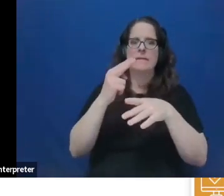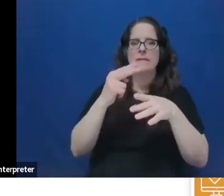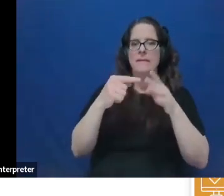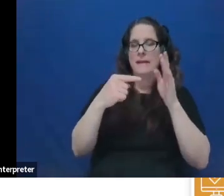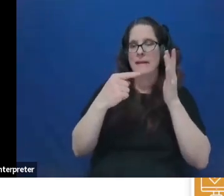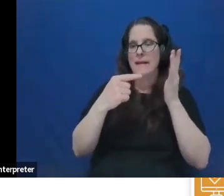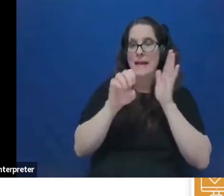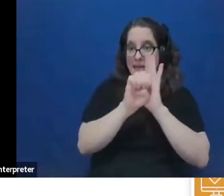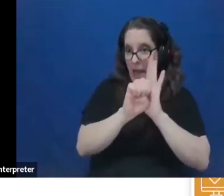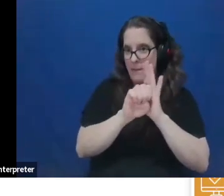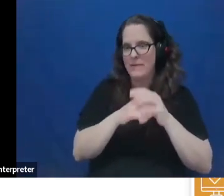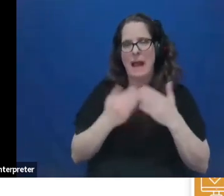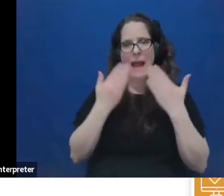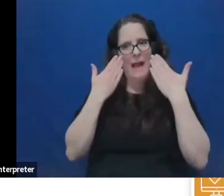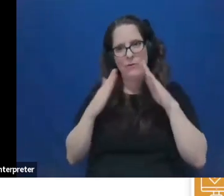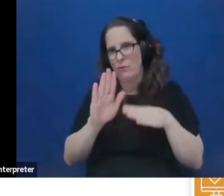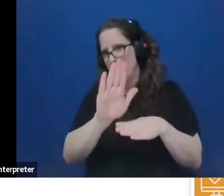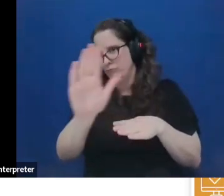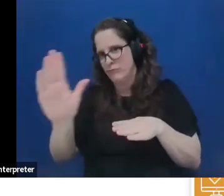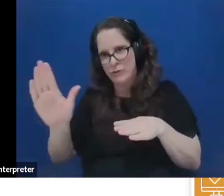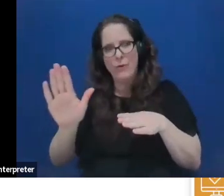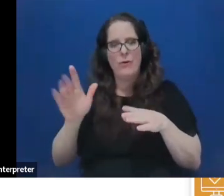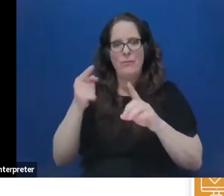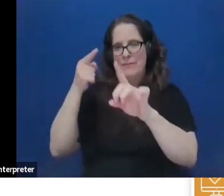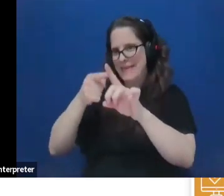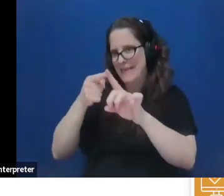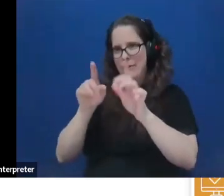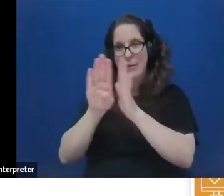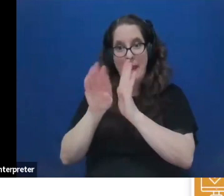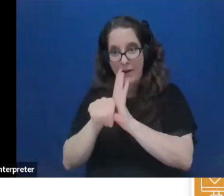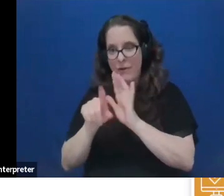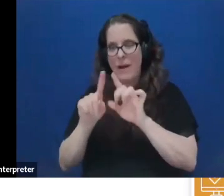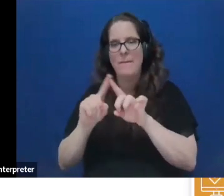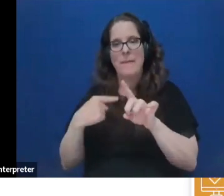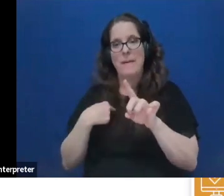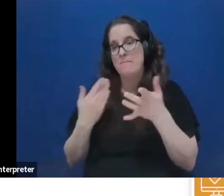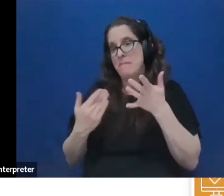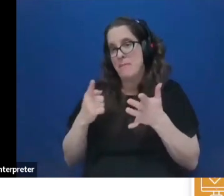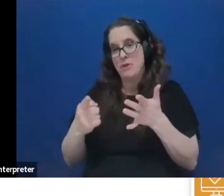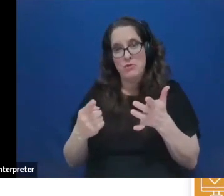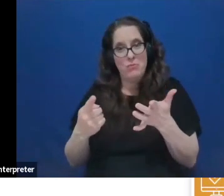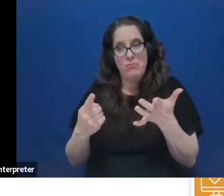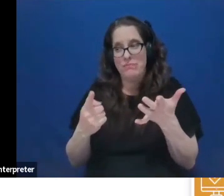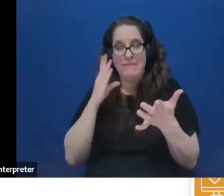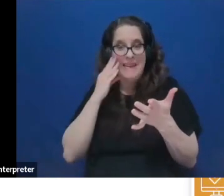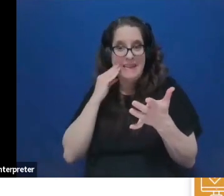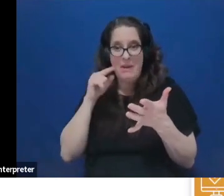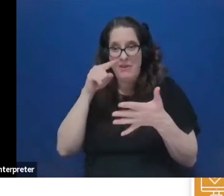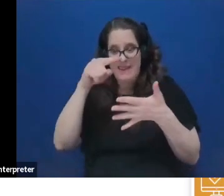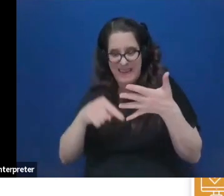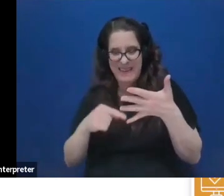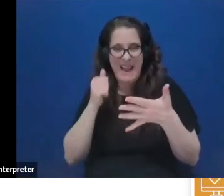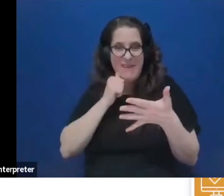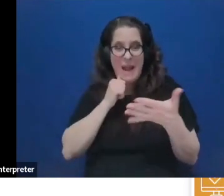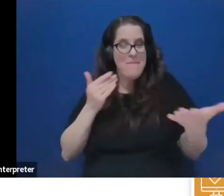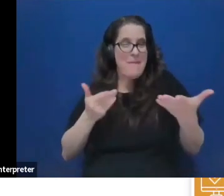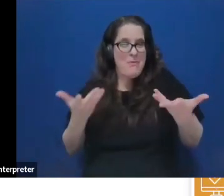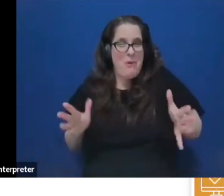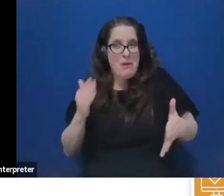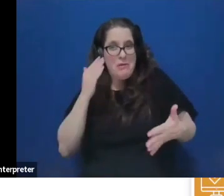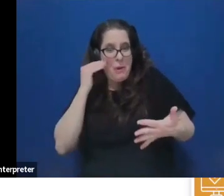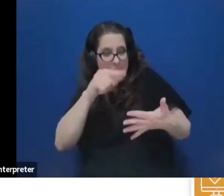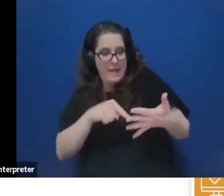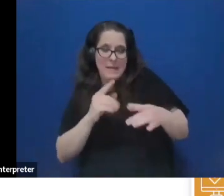call, but I'm sure a lot of you deal with this every day. Like these are things that we already know, or you may not. I don't know,